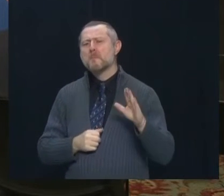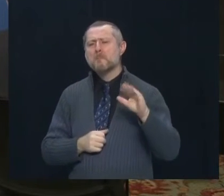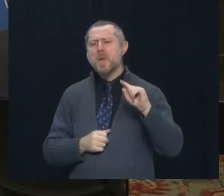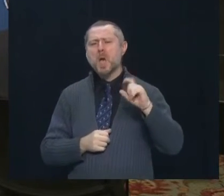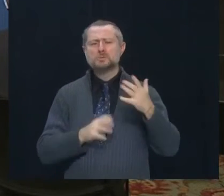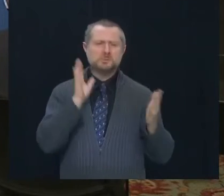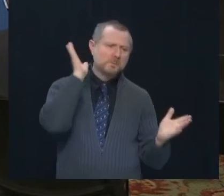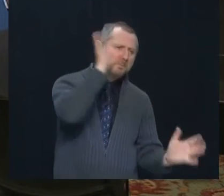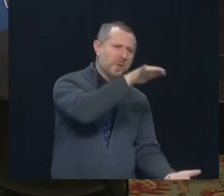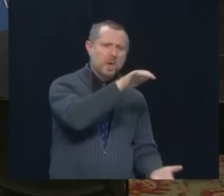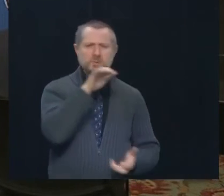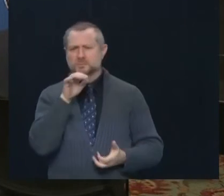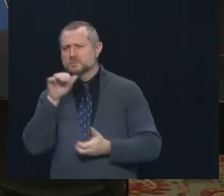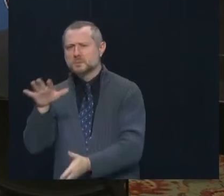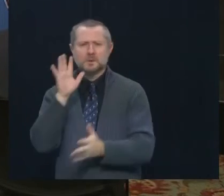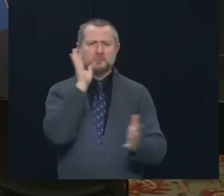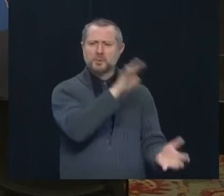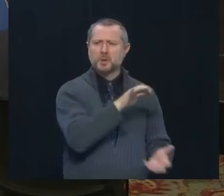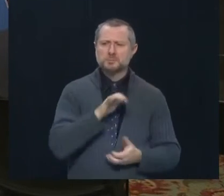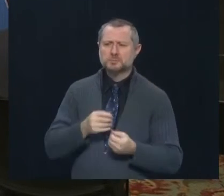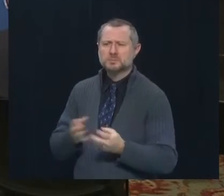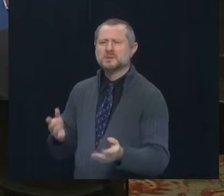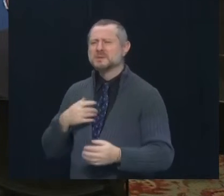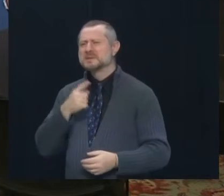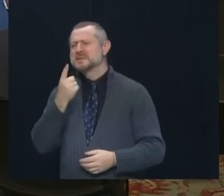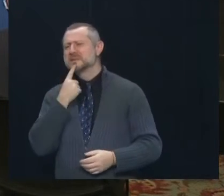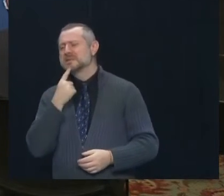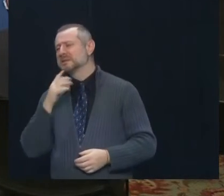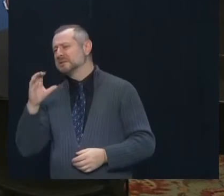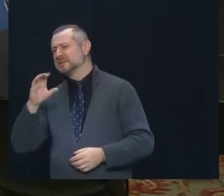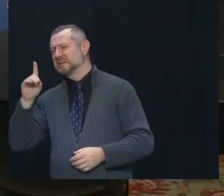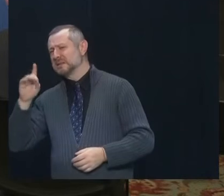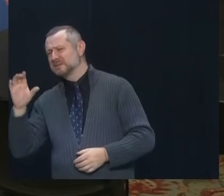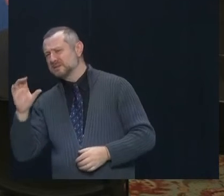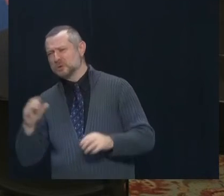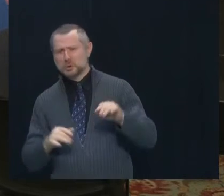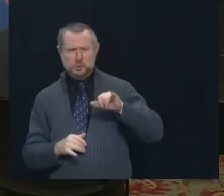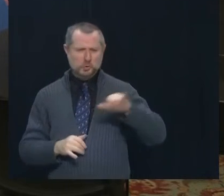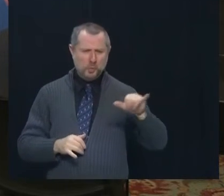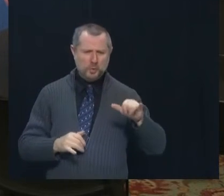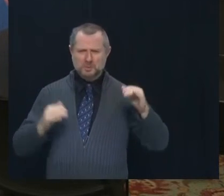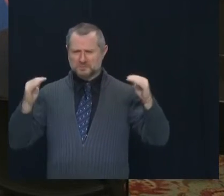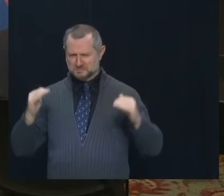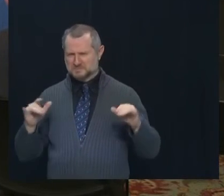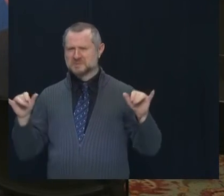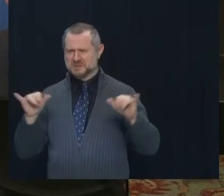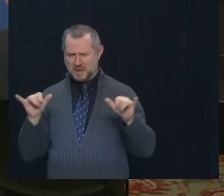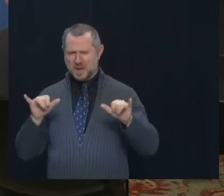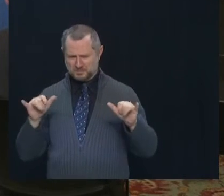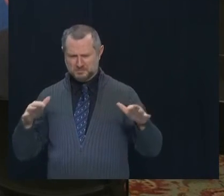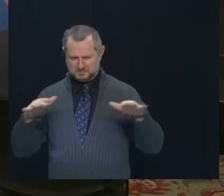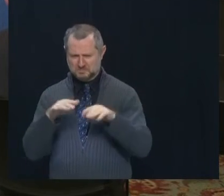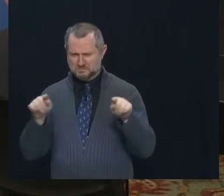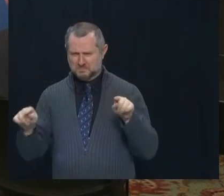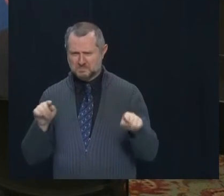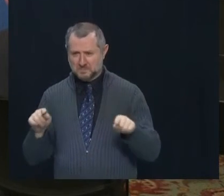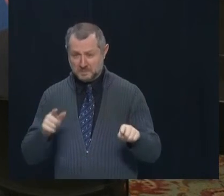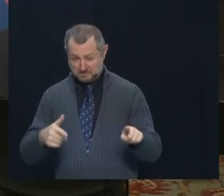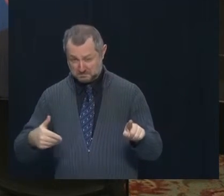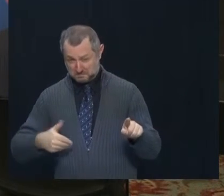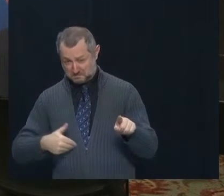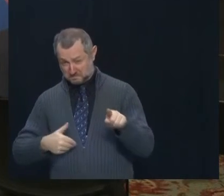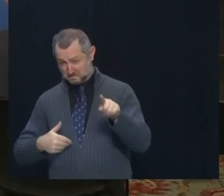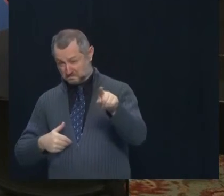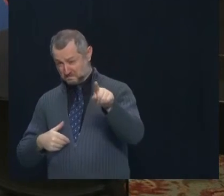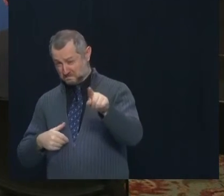that basically the CDC had echoed your own kind of plans to distribute this. Can we anticipate that those early doses will